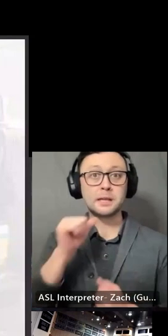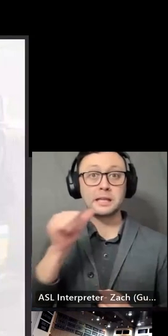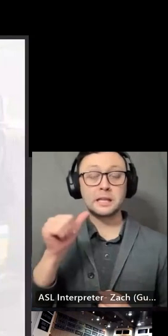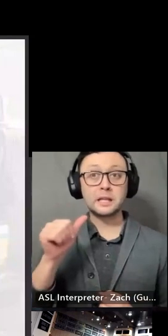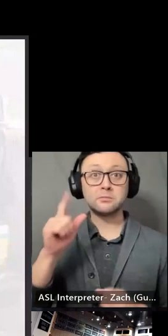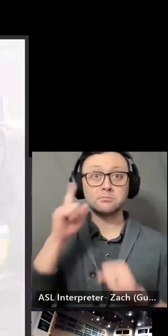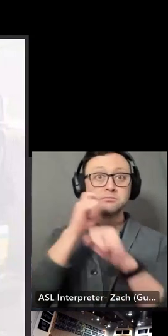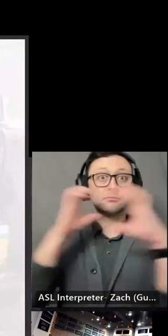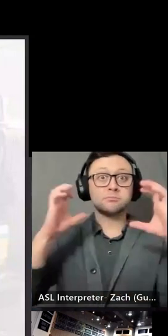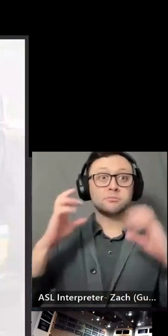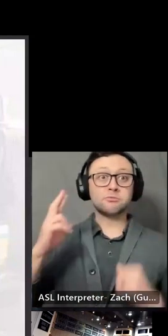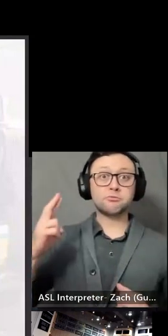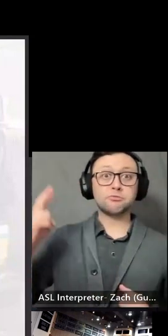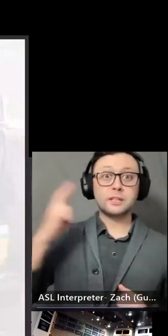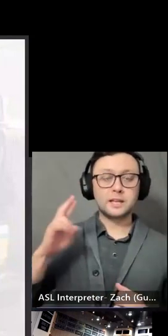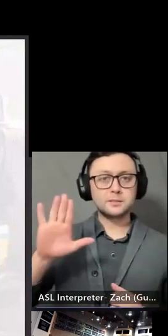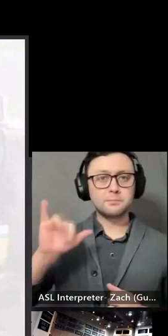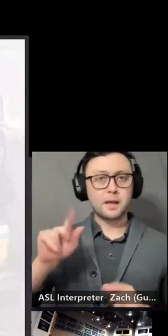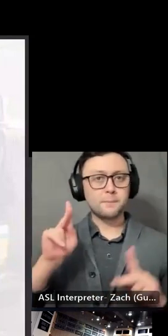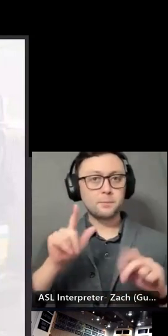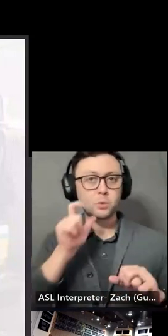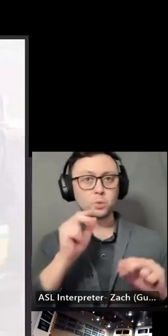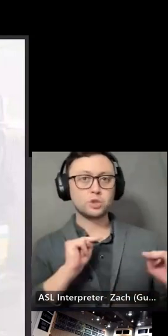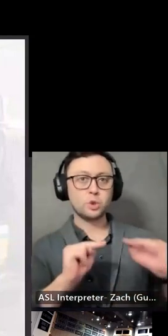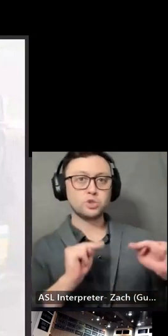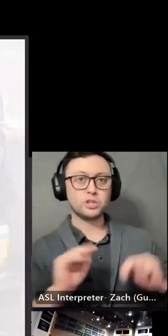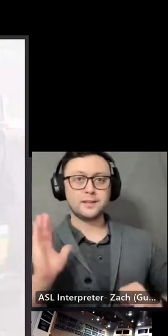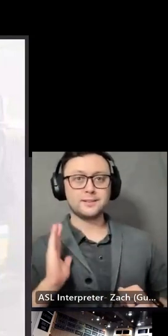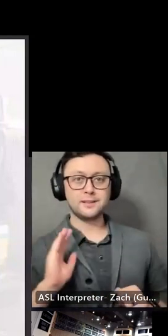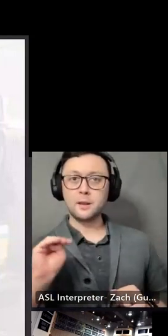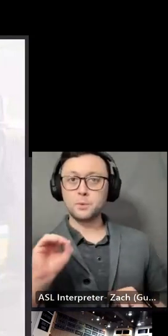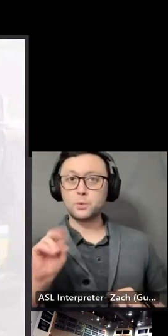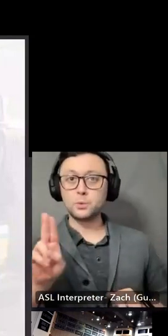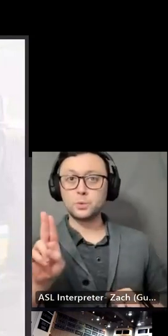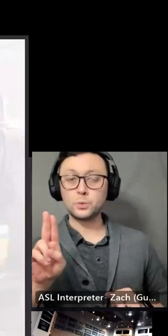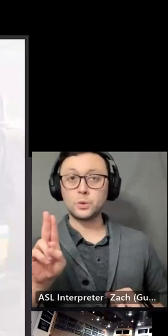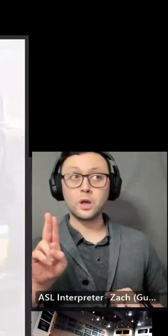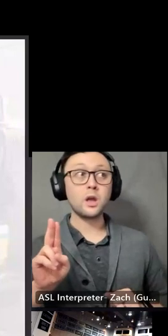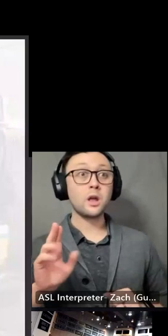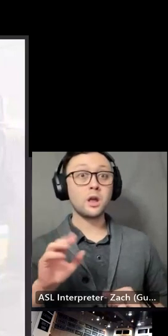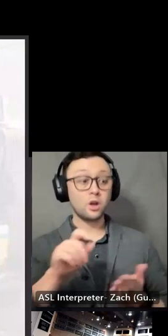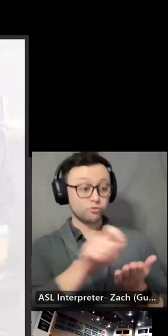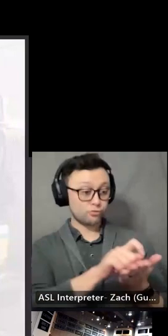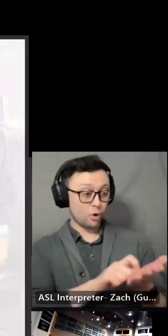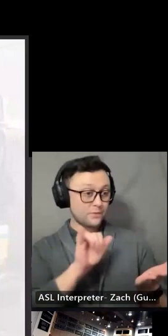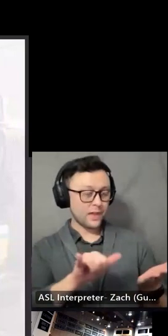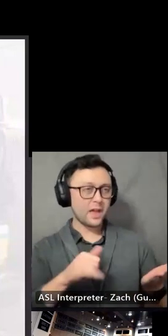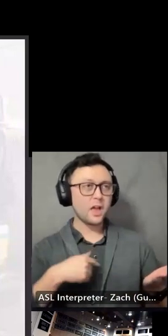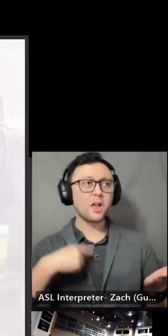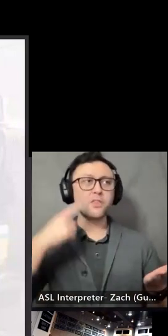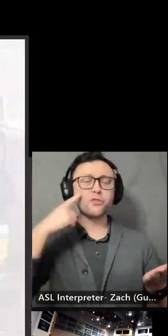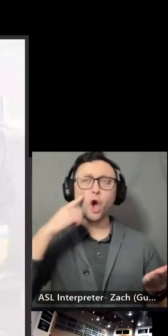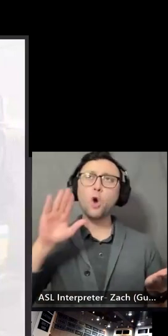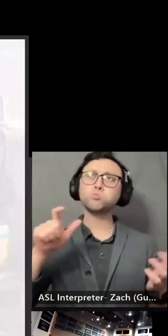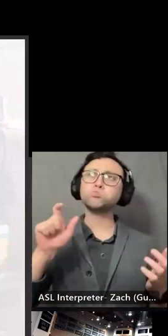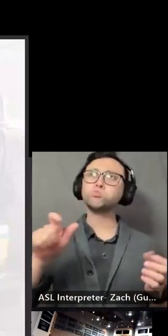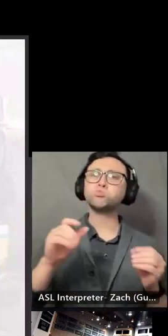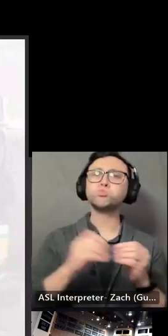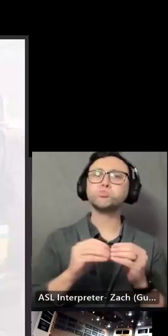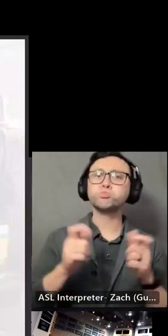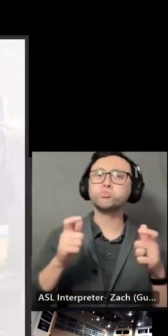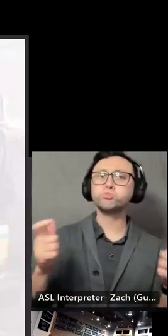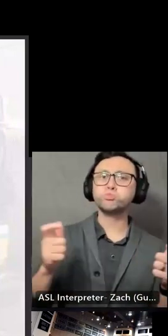people that were negotiating it would need to be made substantially bigger. It may need to back up